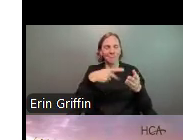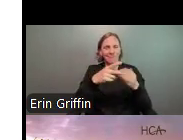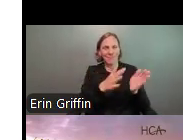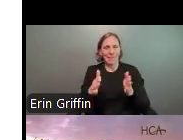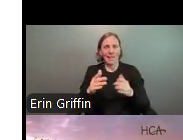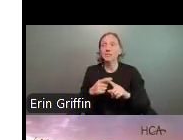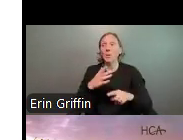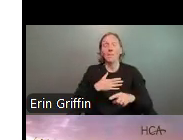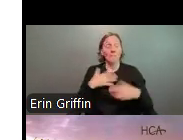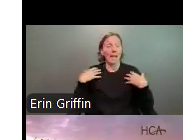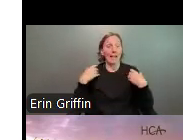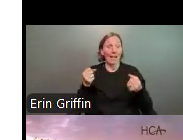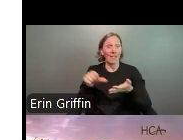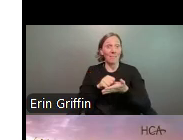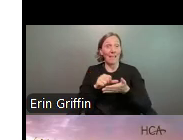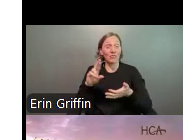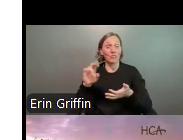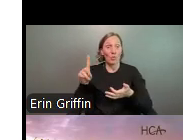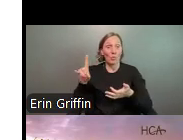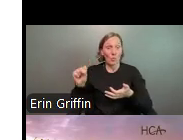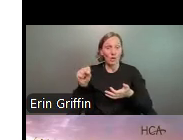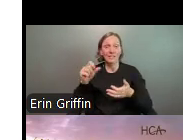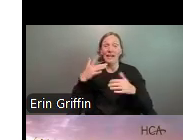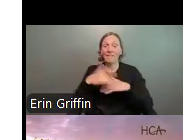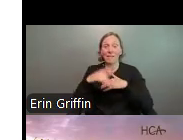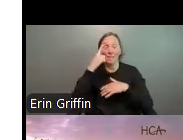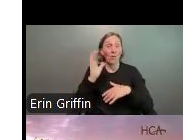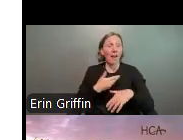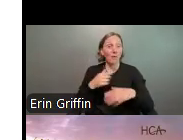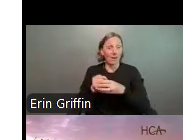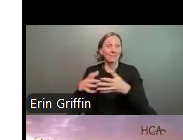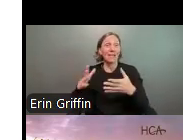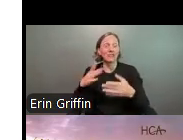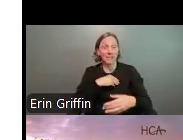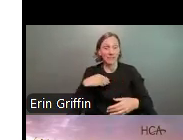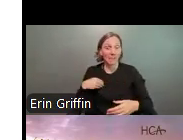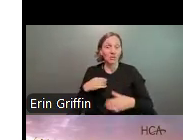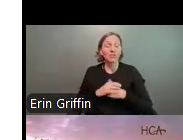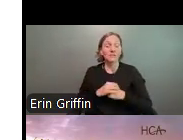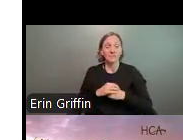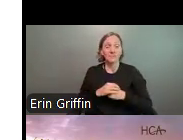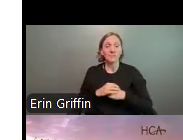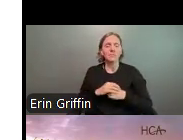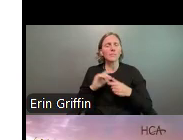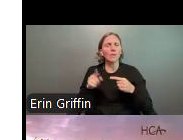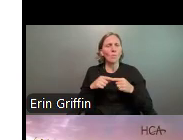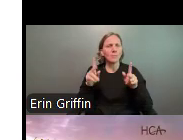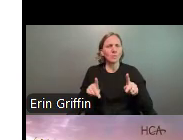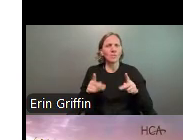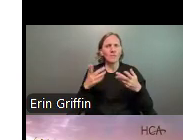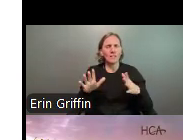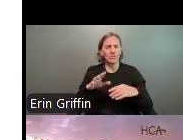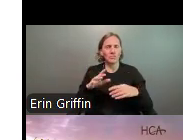Rewards program will be available for our Apple Health expansion members. This is where when a member completes a